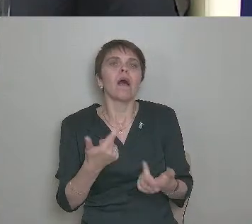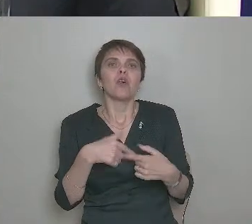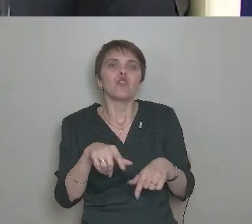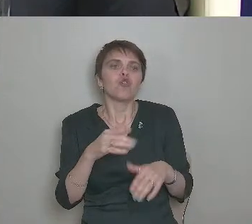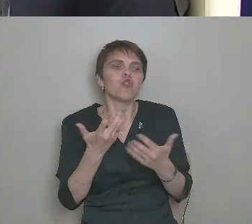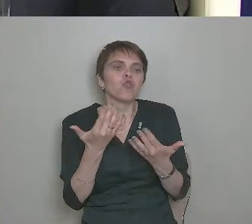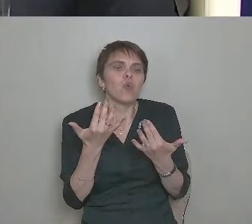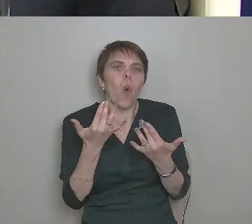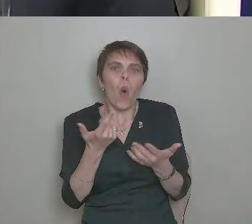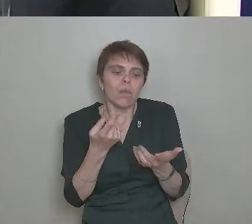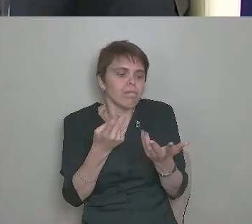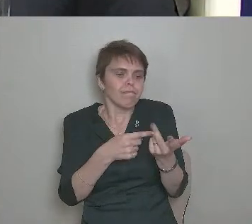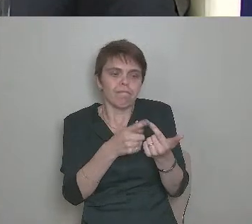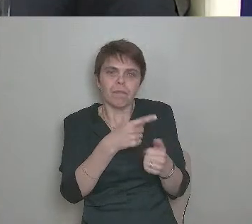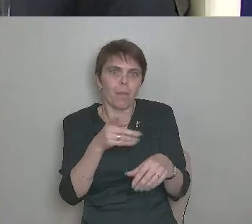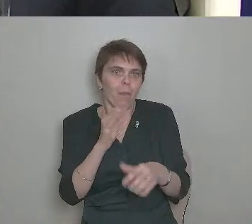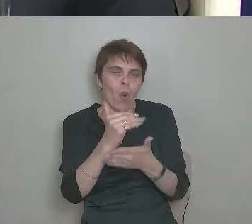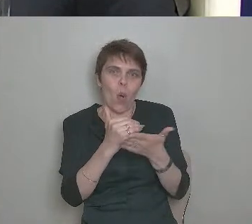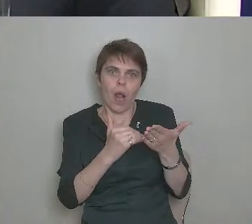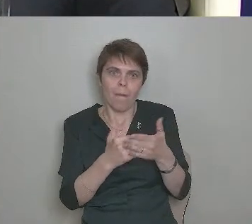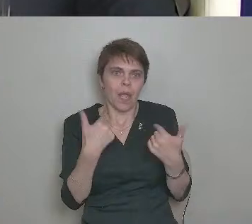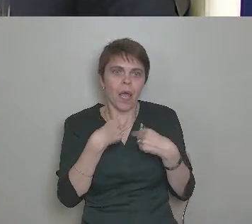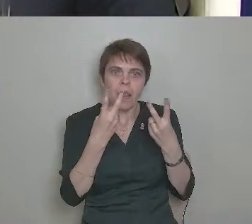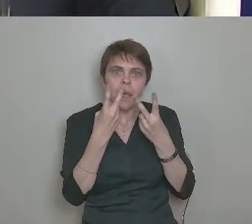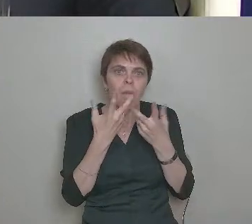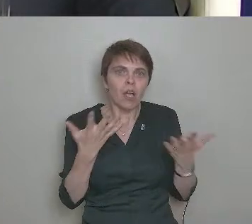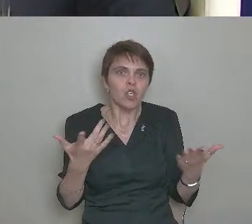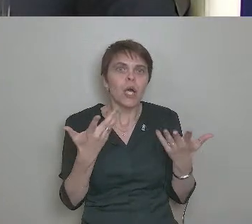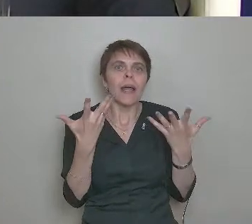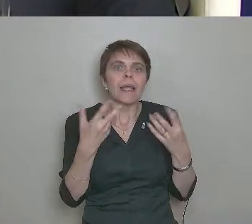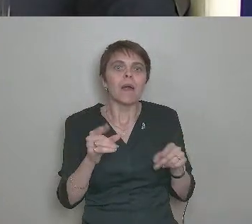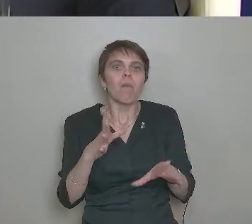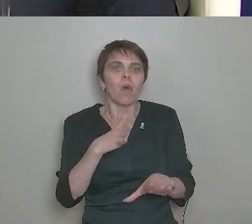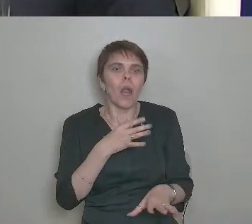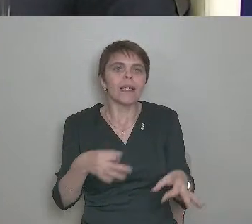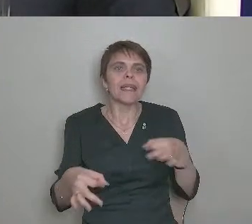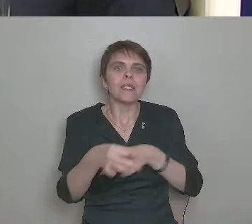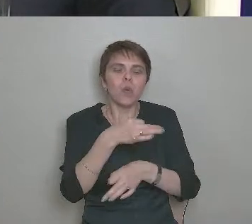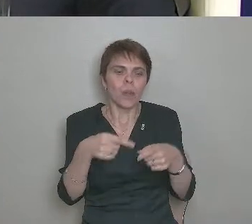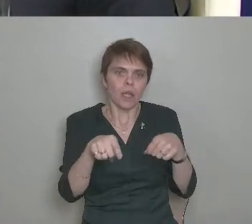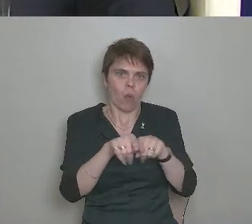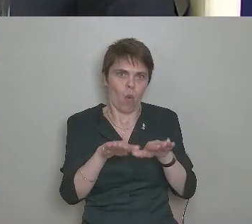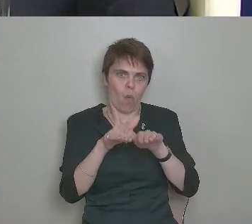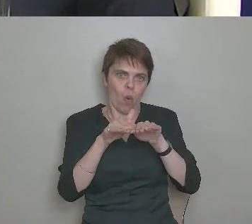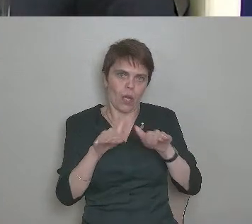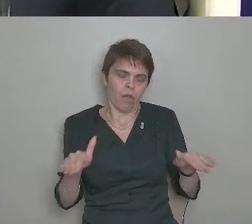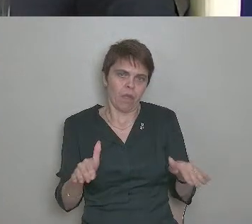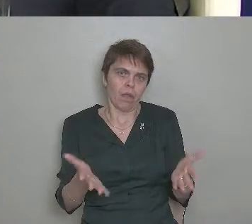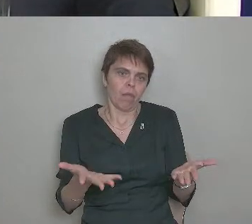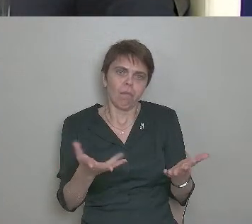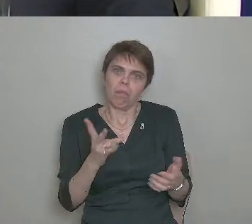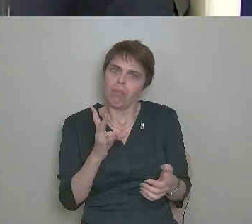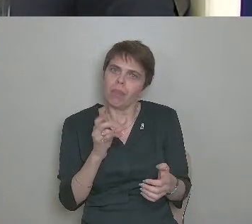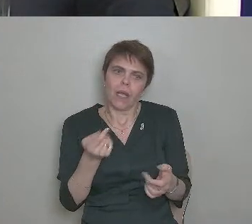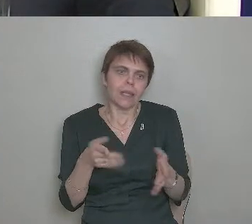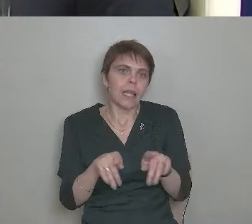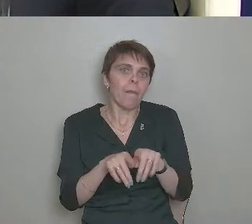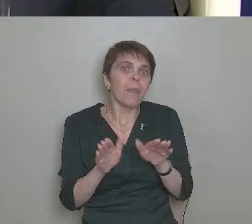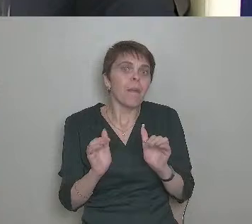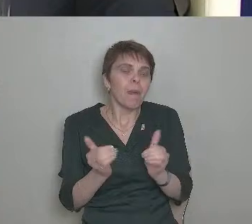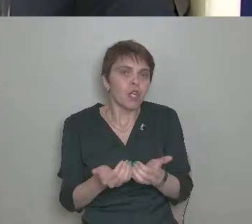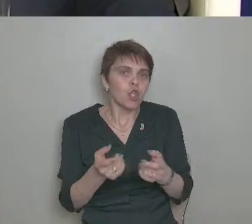to have higher prices. Unfortunately, not a single party manifesto has anything like